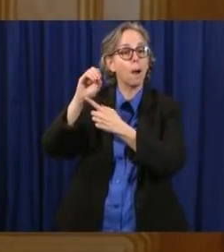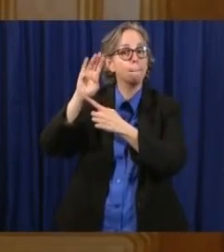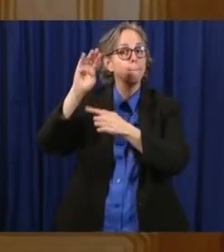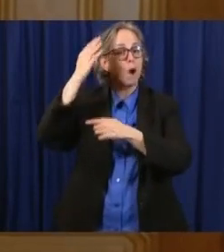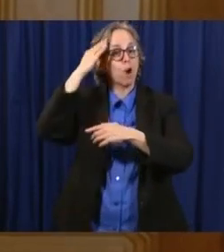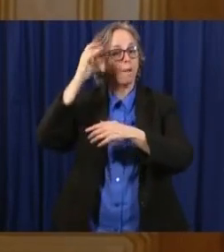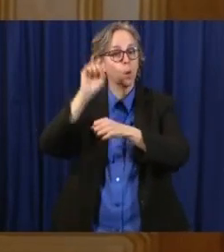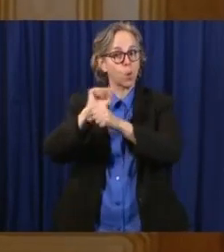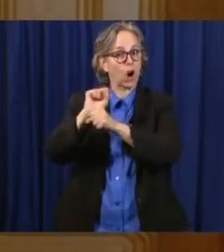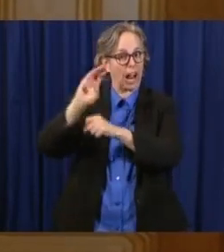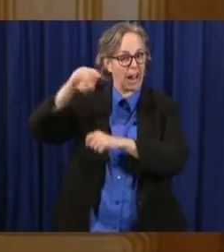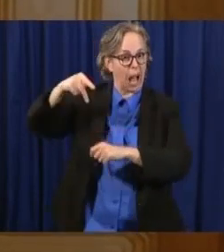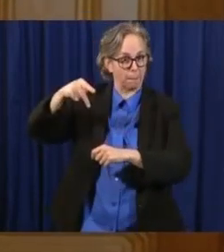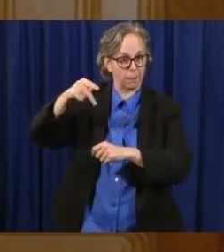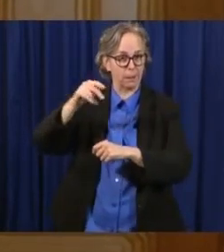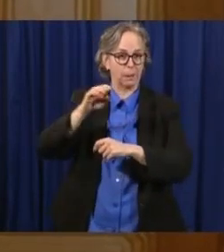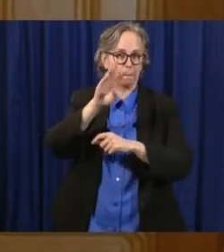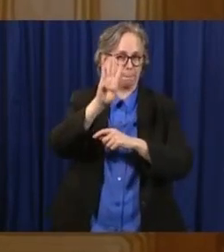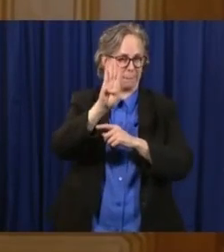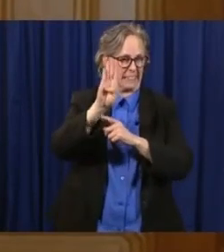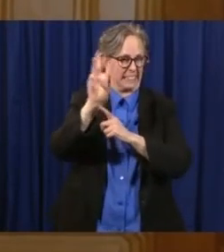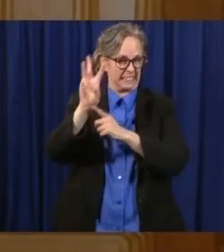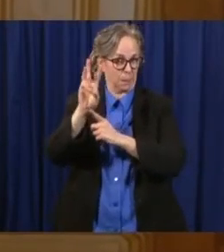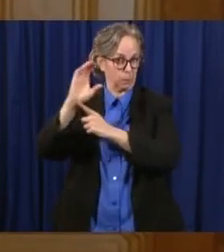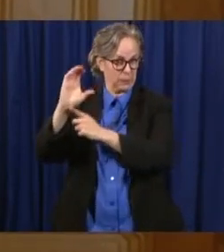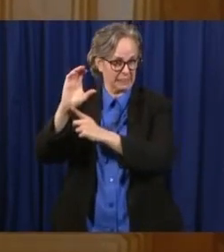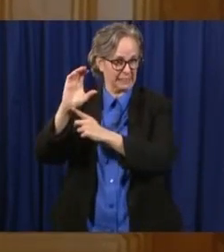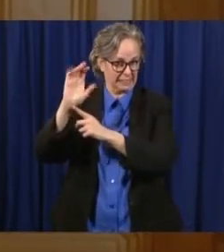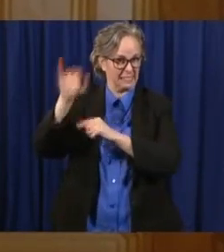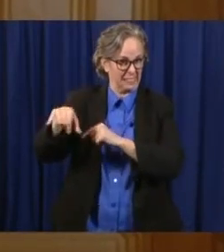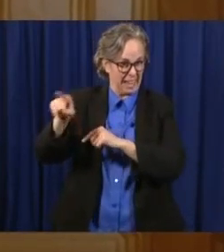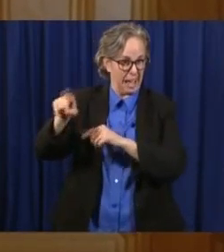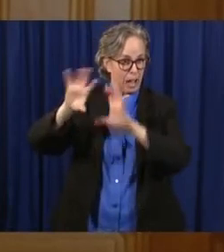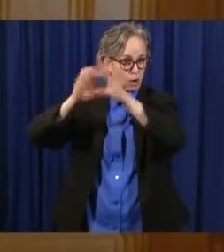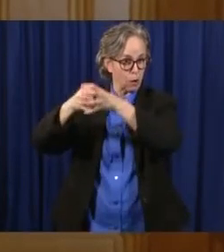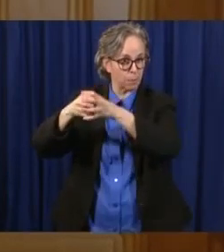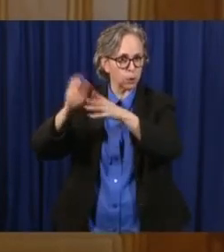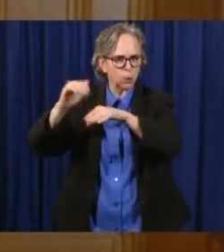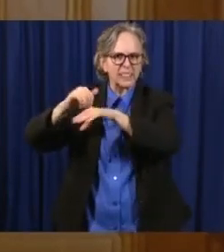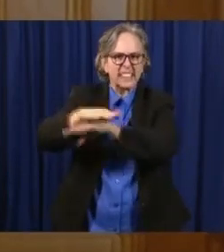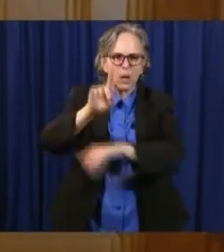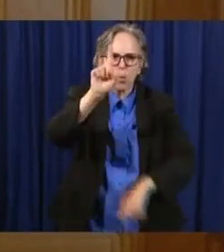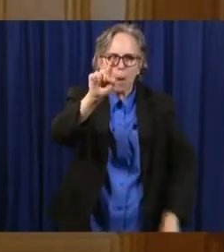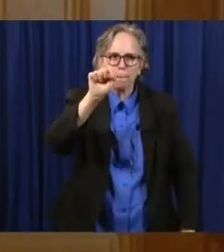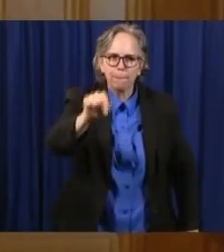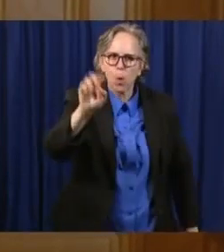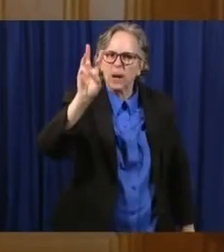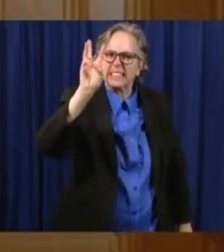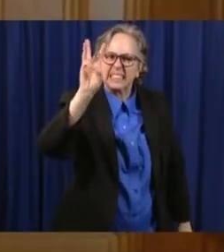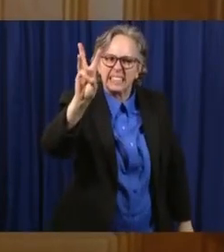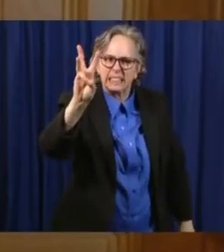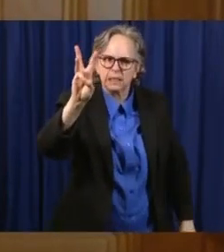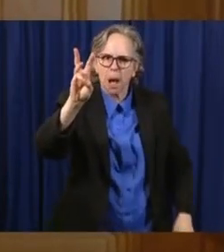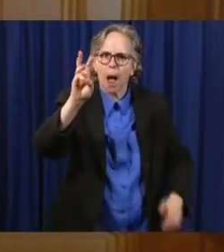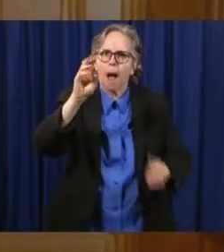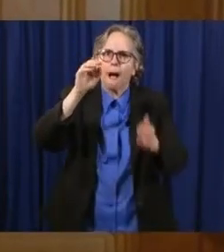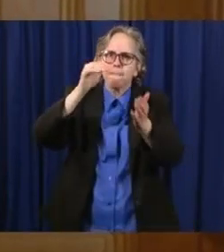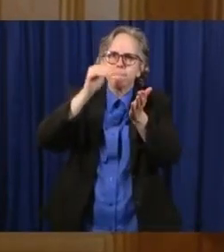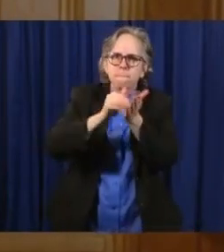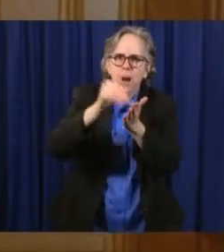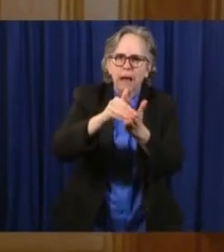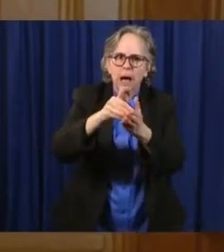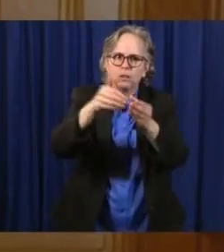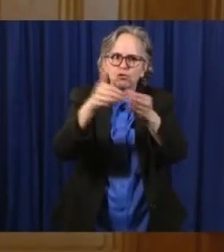to $1.6 billion in dividends to Ohio employers and to send it this spring to ease